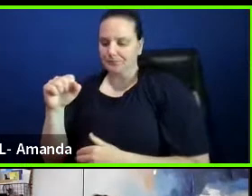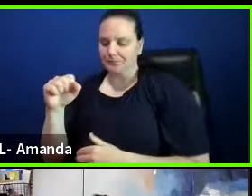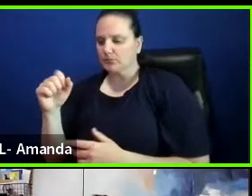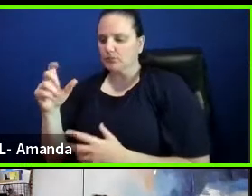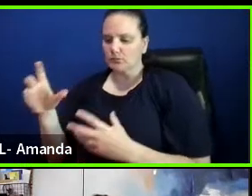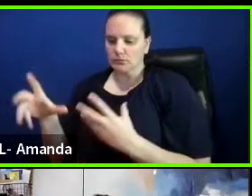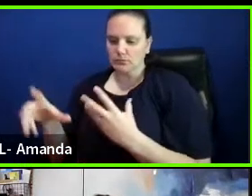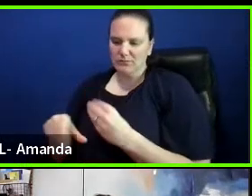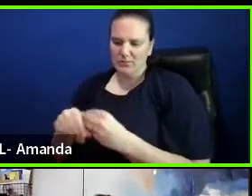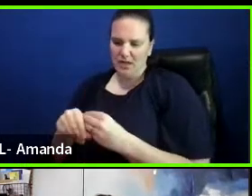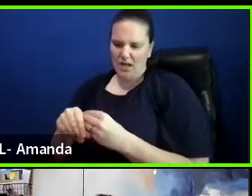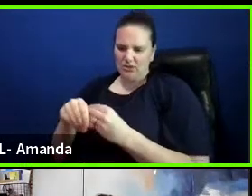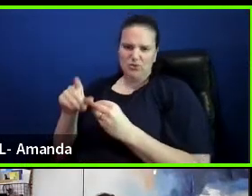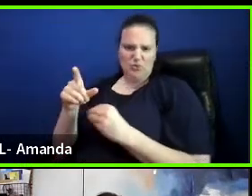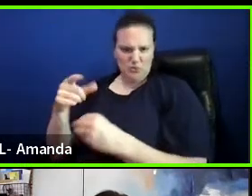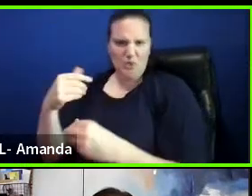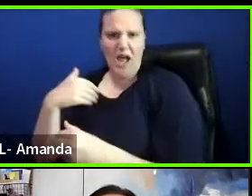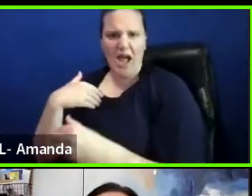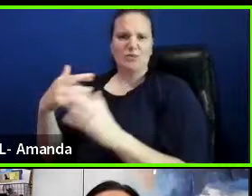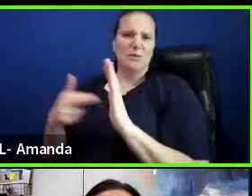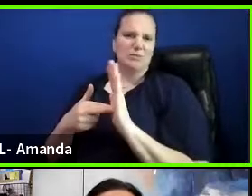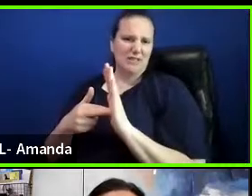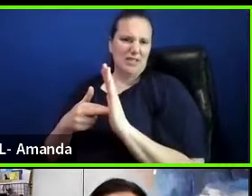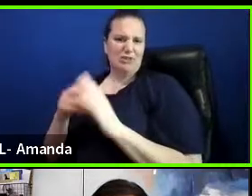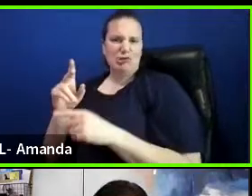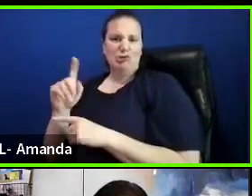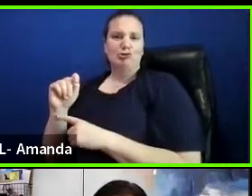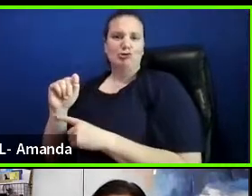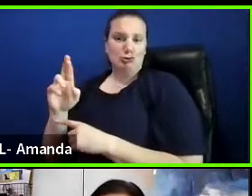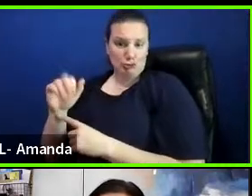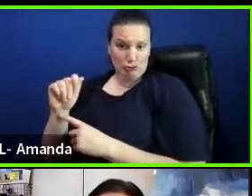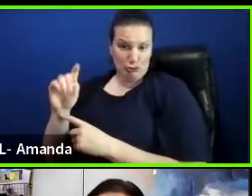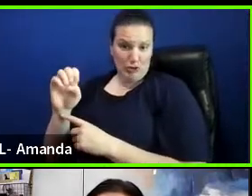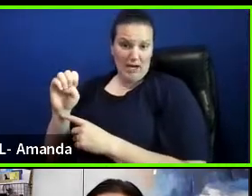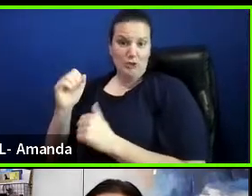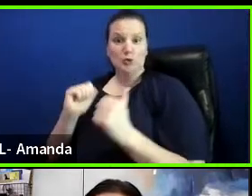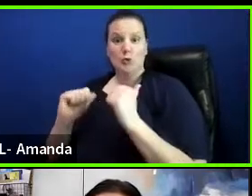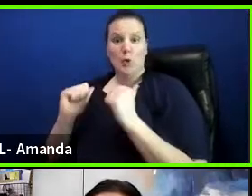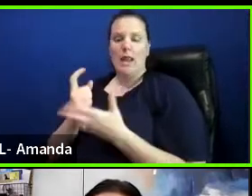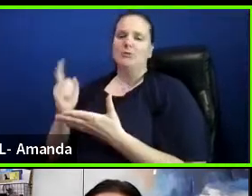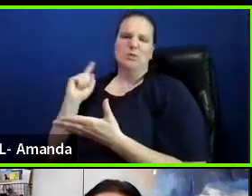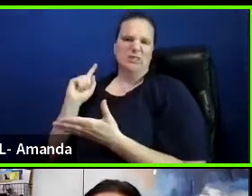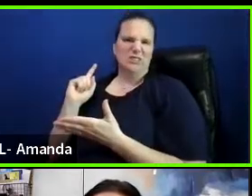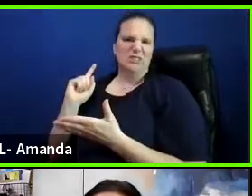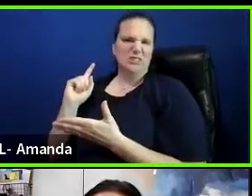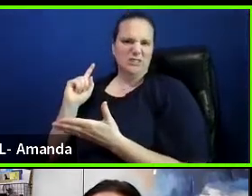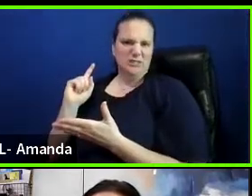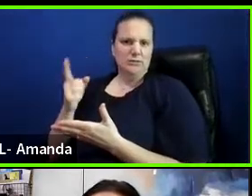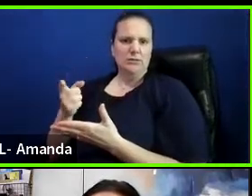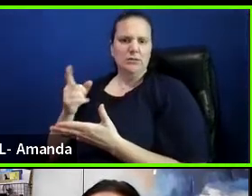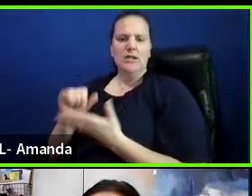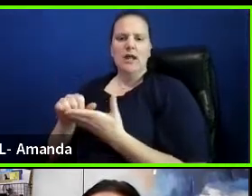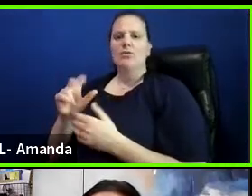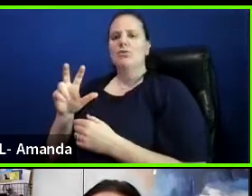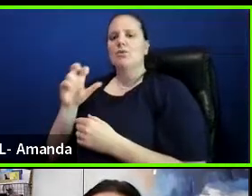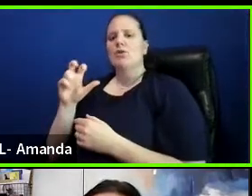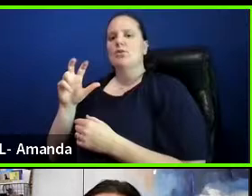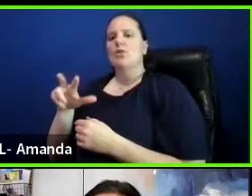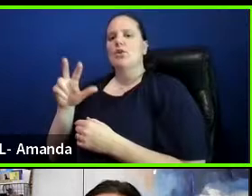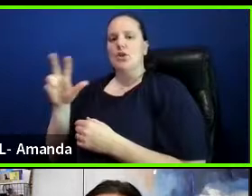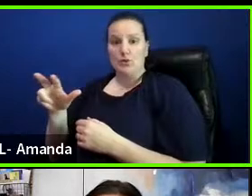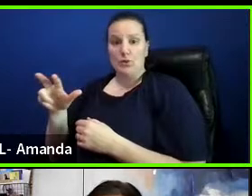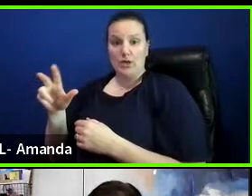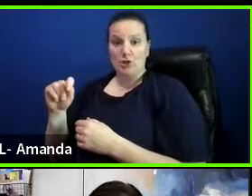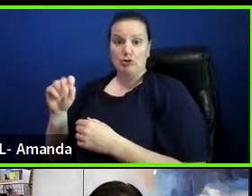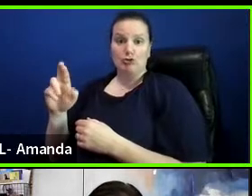did also have a representative at our trade show last week, a week ago today. We had 133 trade show booths at the Oregon